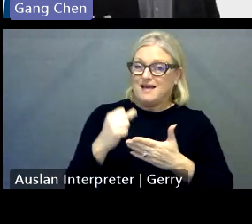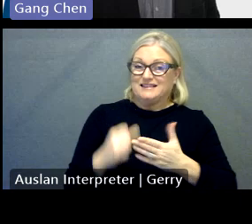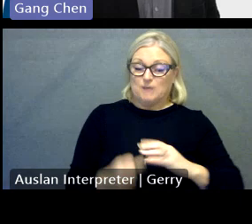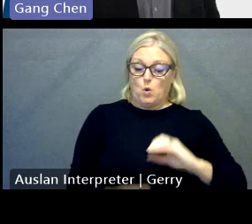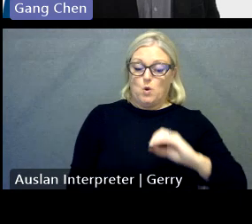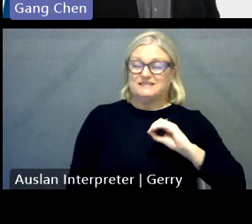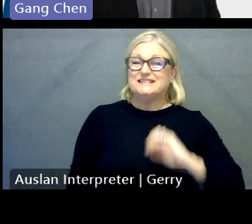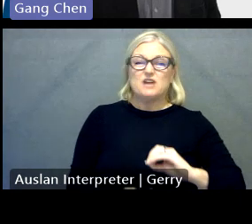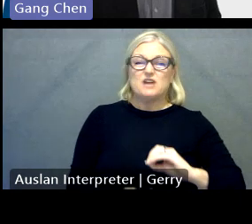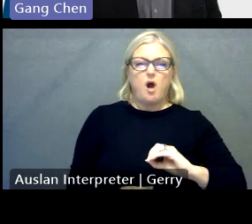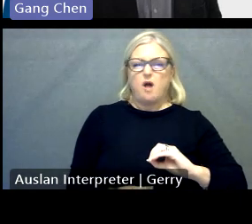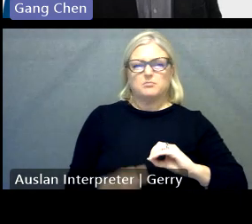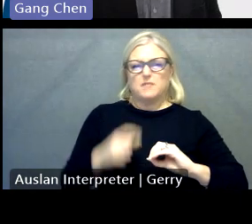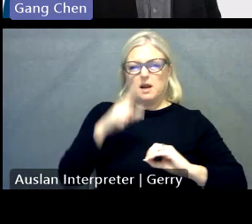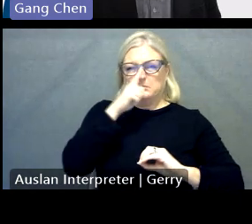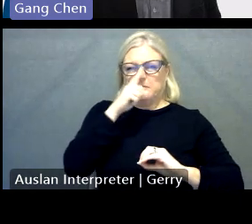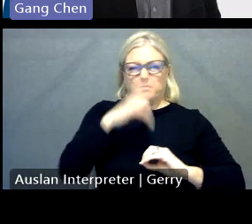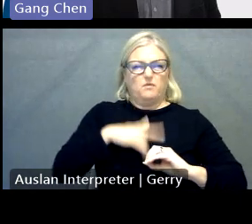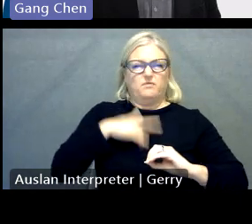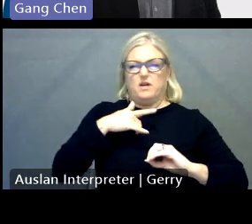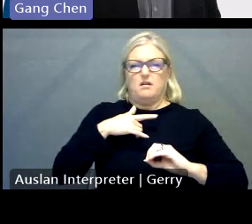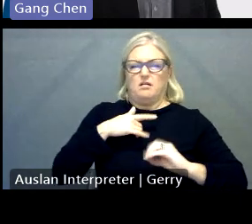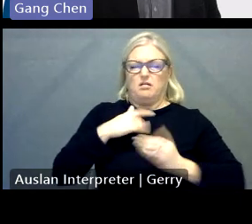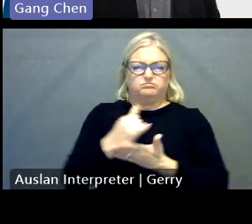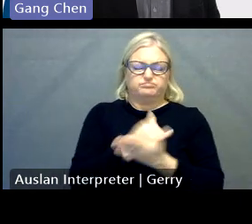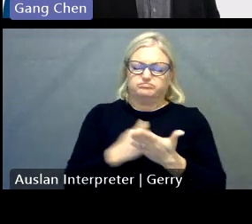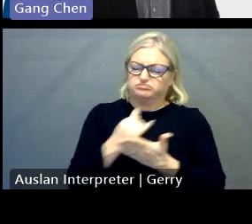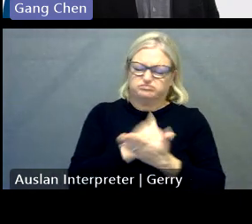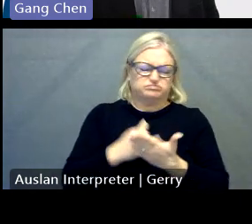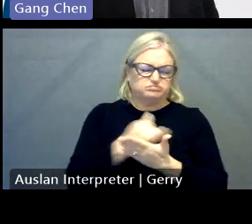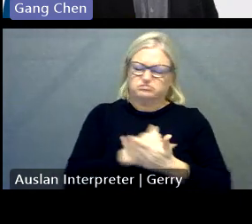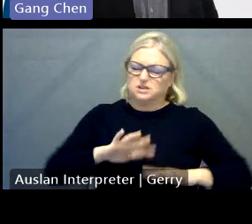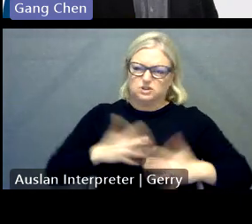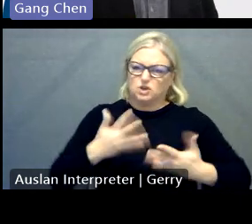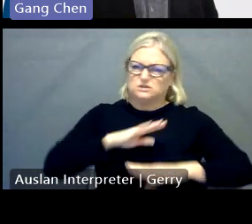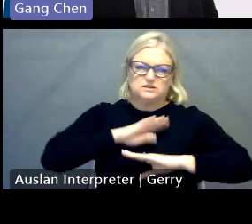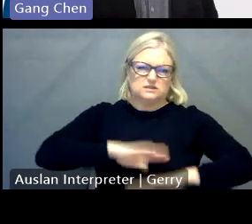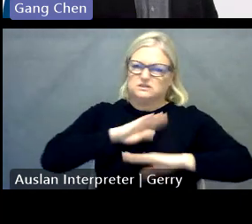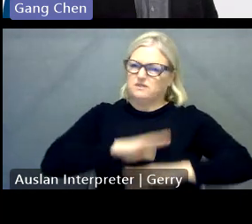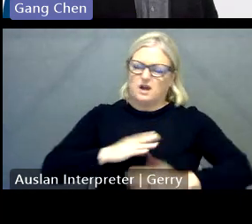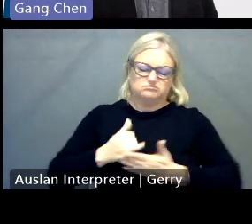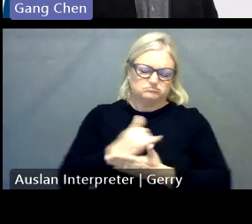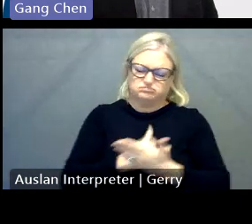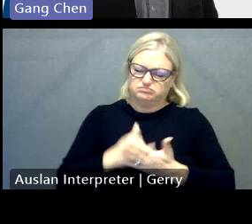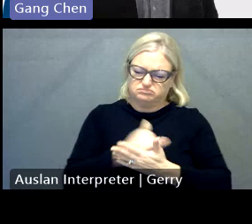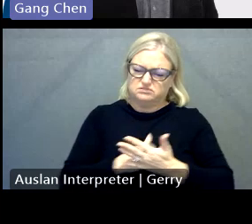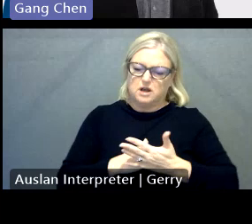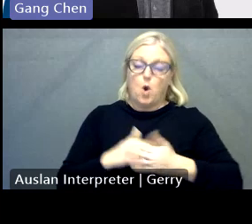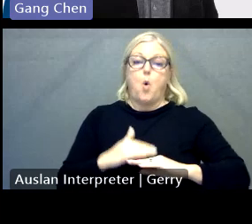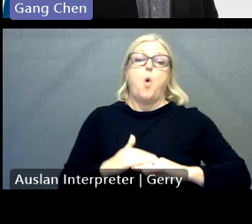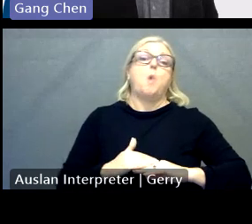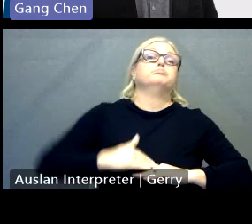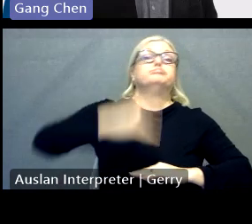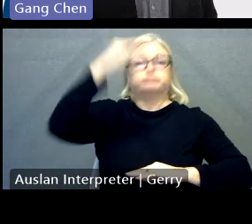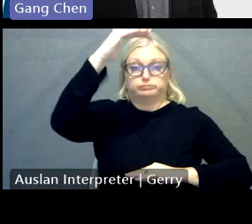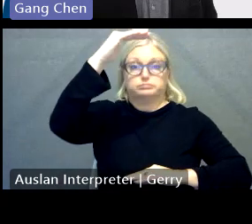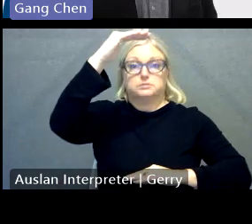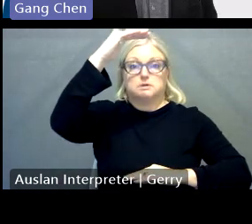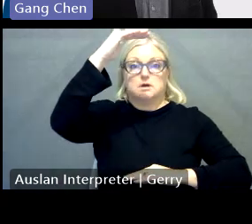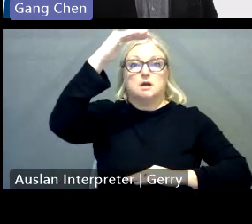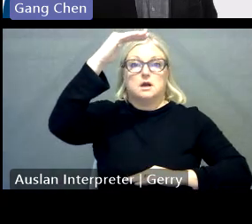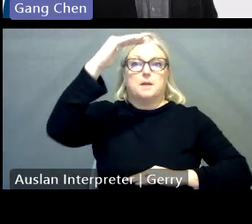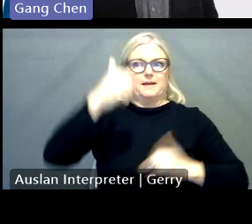well-being, and 1 presents the highest well-being, which is defined by the DWI questionnaire. So in the